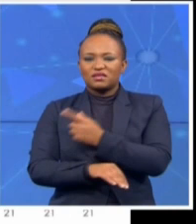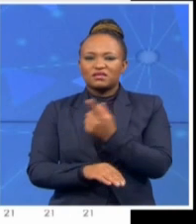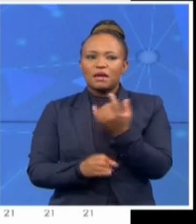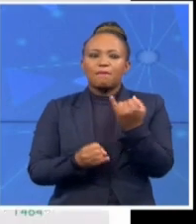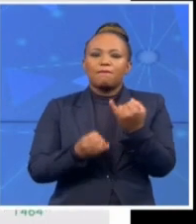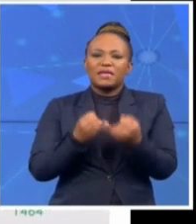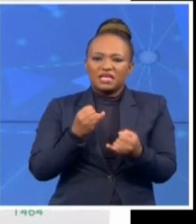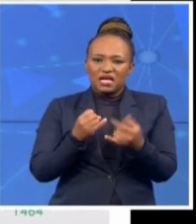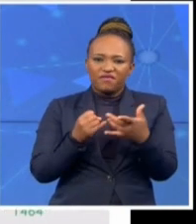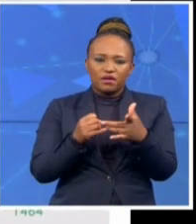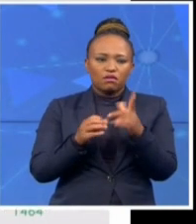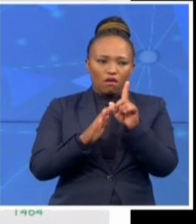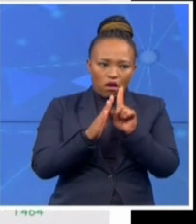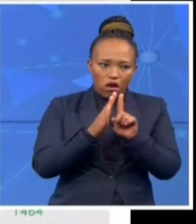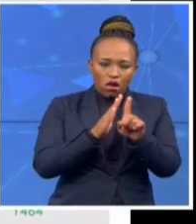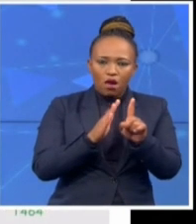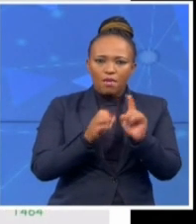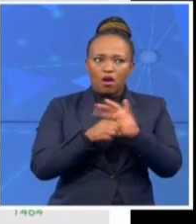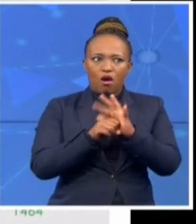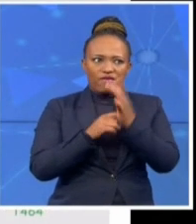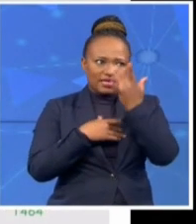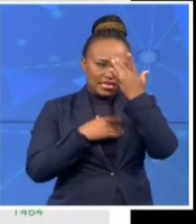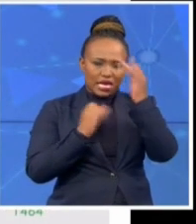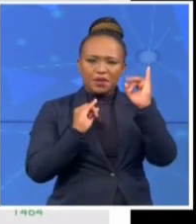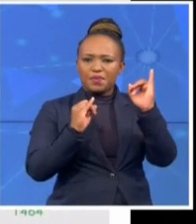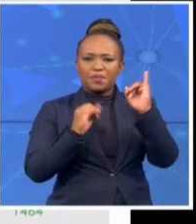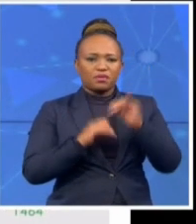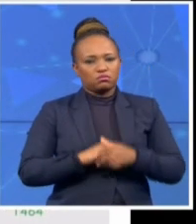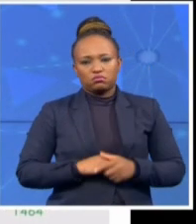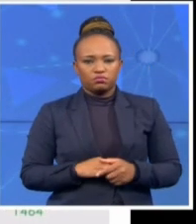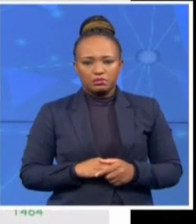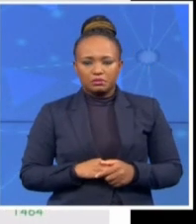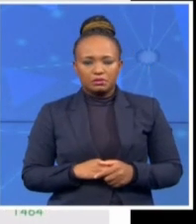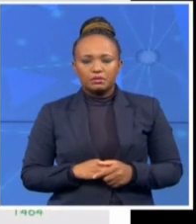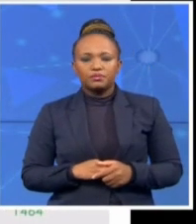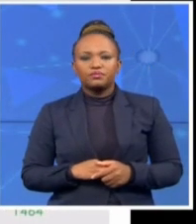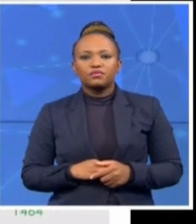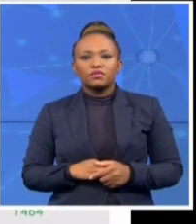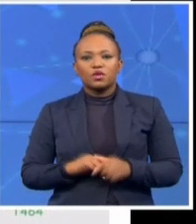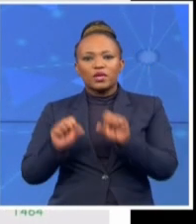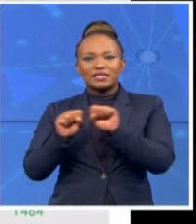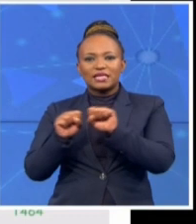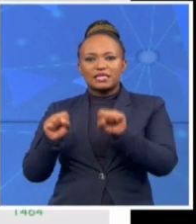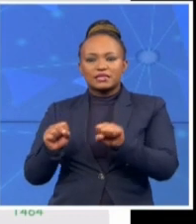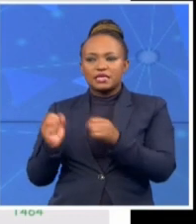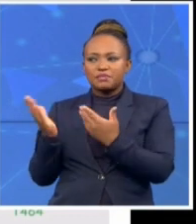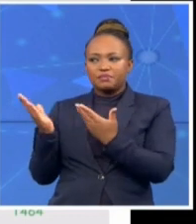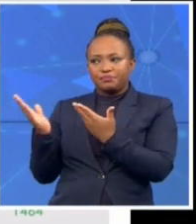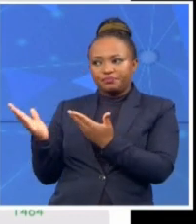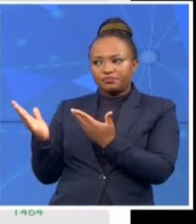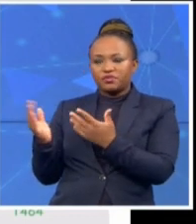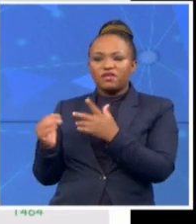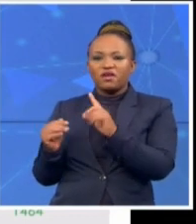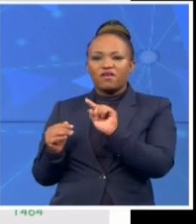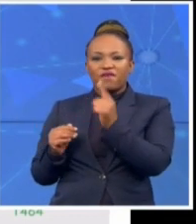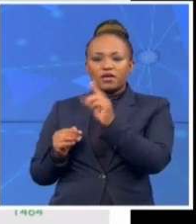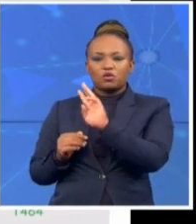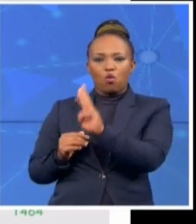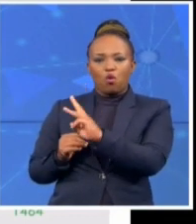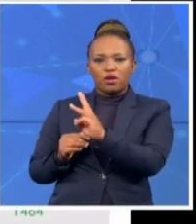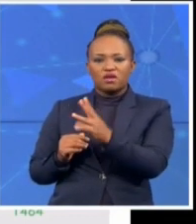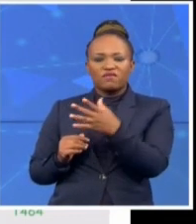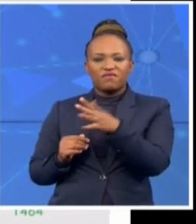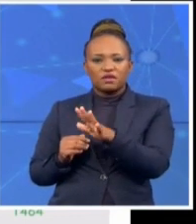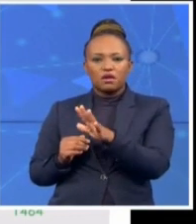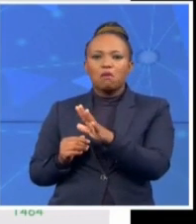disease. And this is our trigger system, therefore, in the first warning, we didn't have to trigger it because we're still sitting at